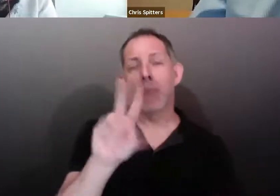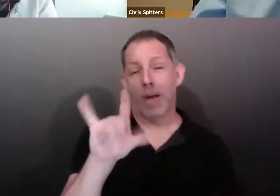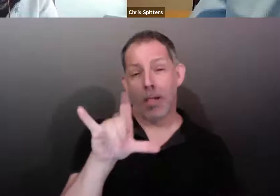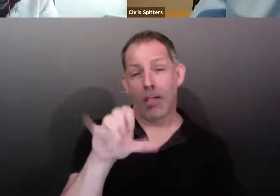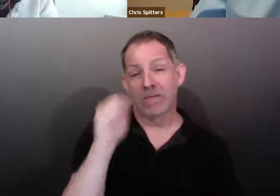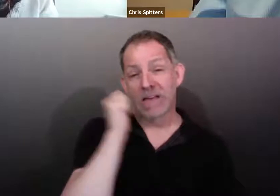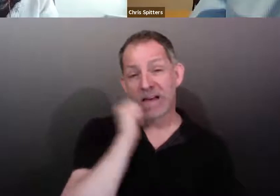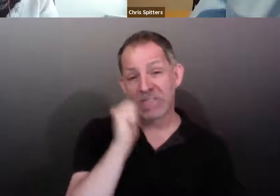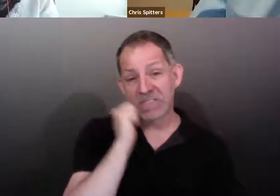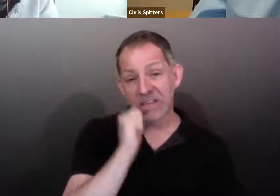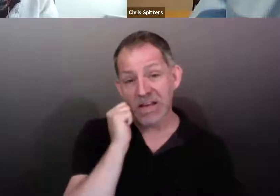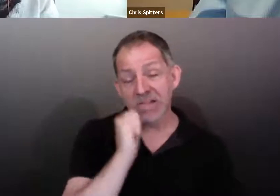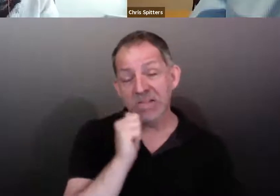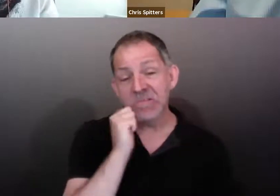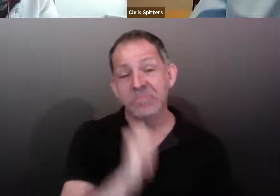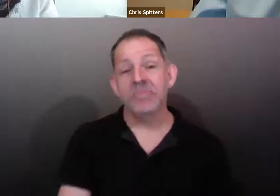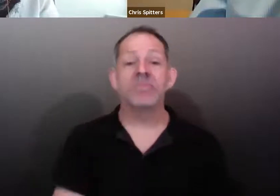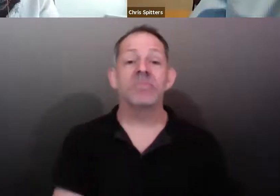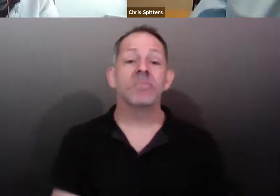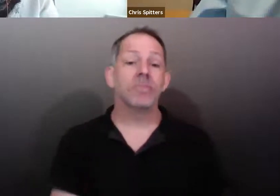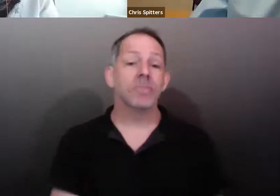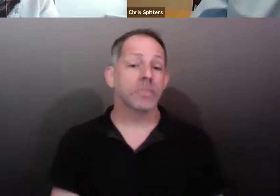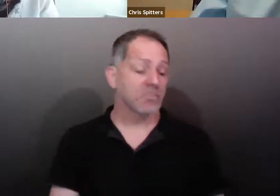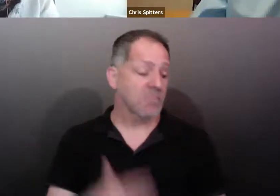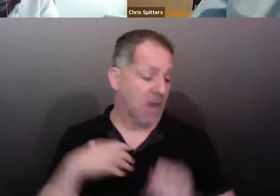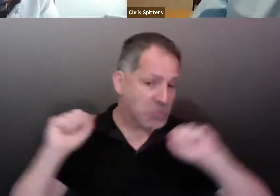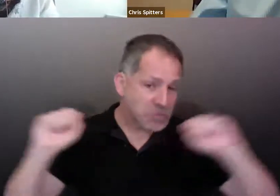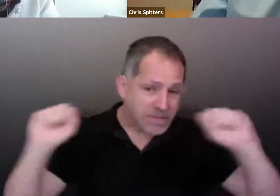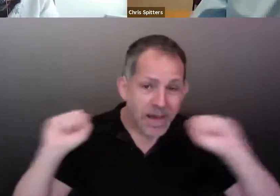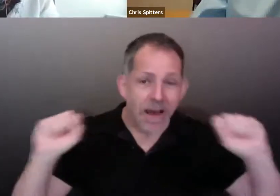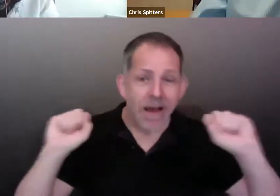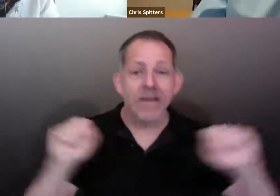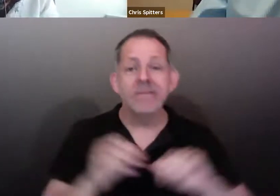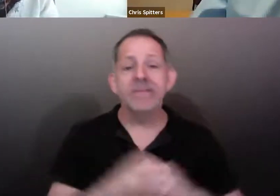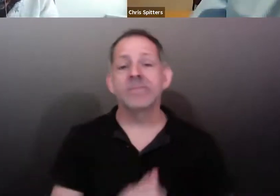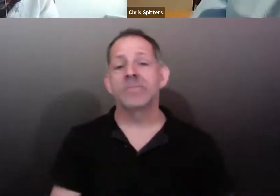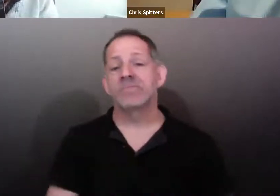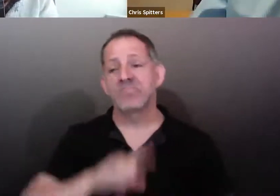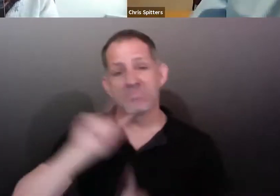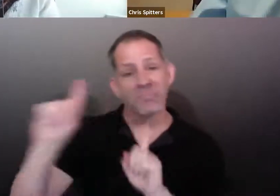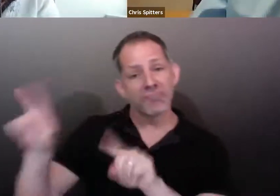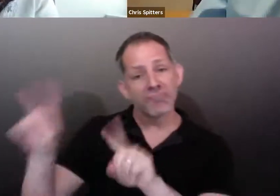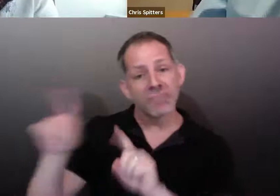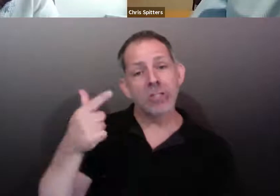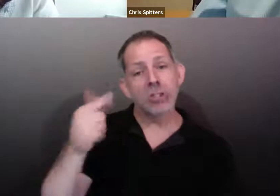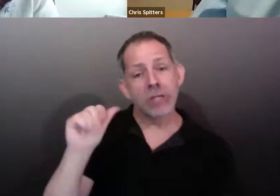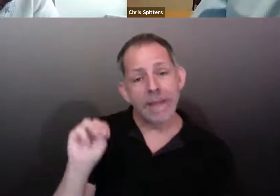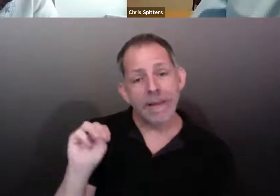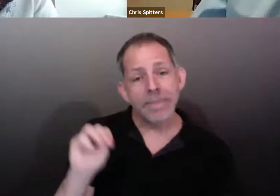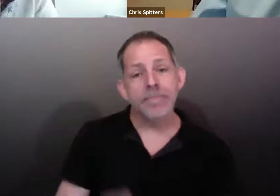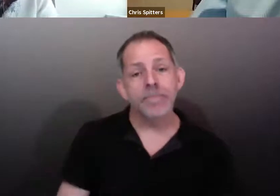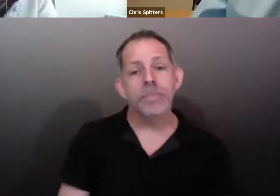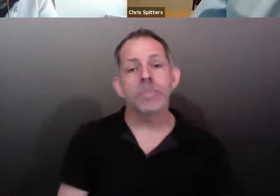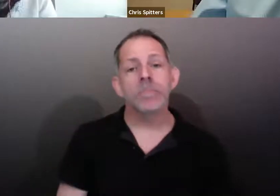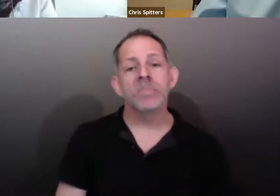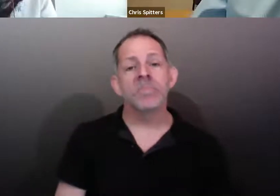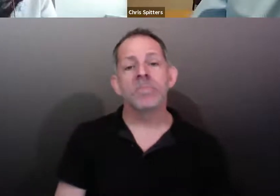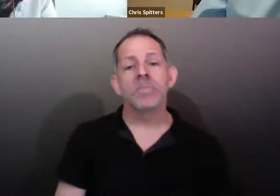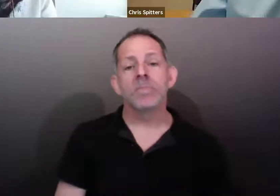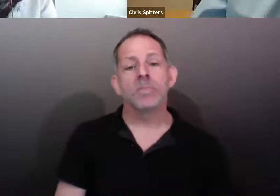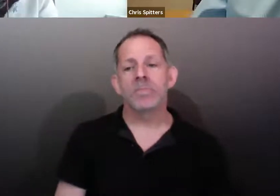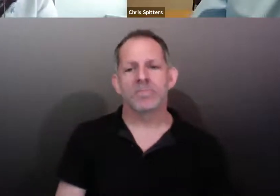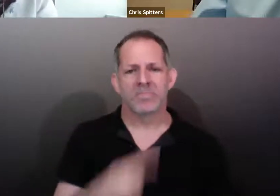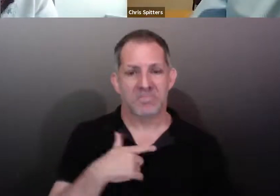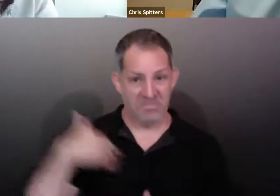and generally don't get sick very often. But in April, after I started a new job and was